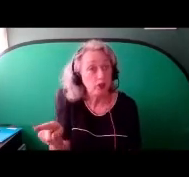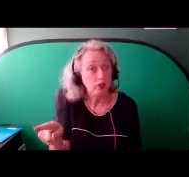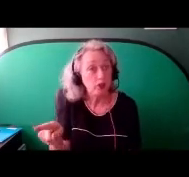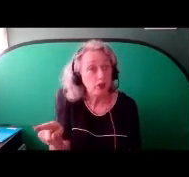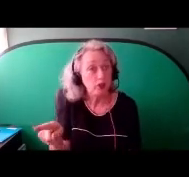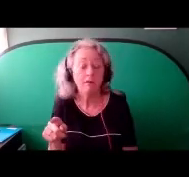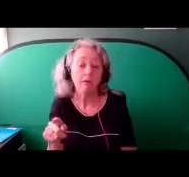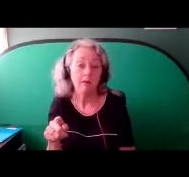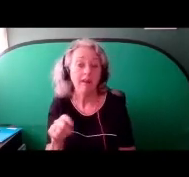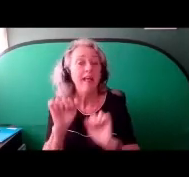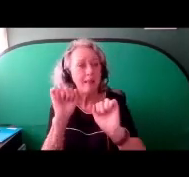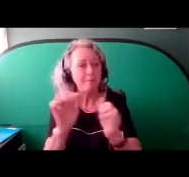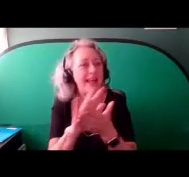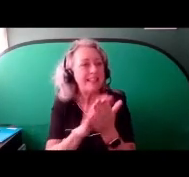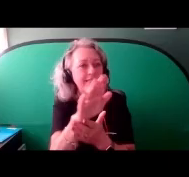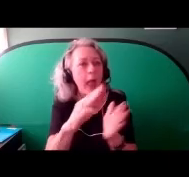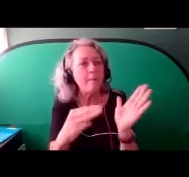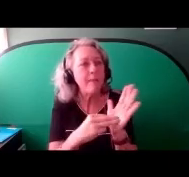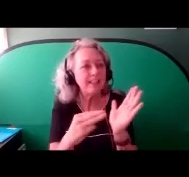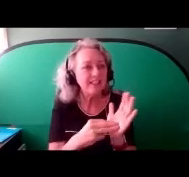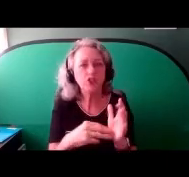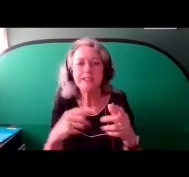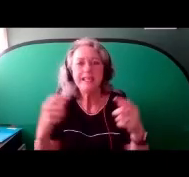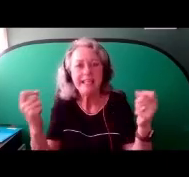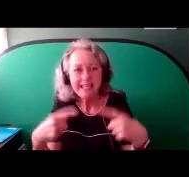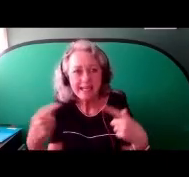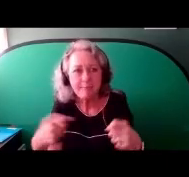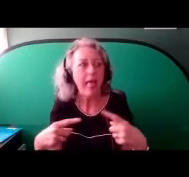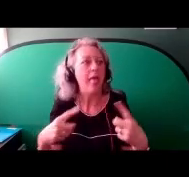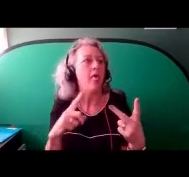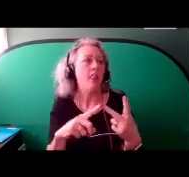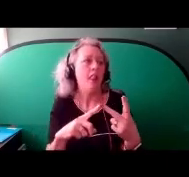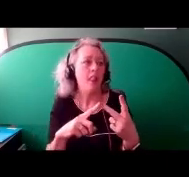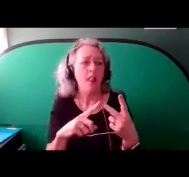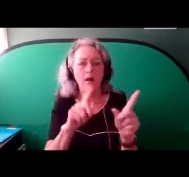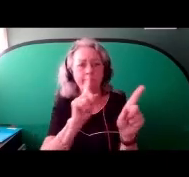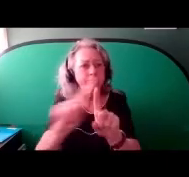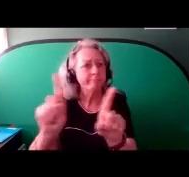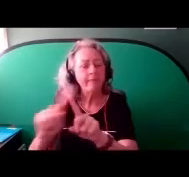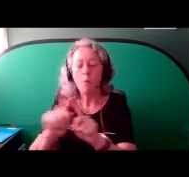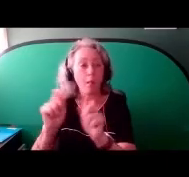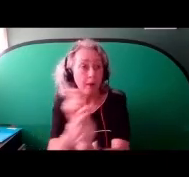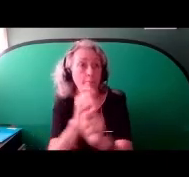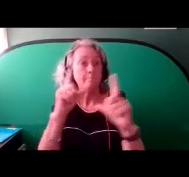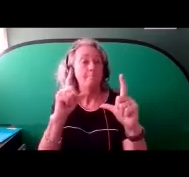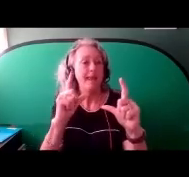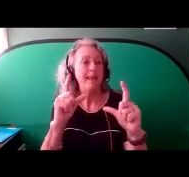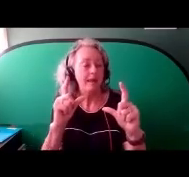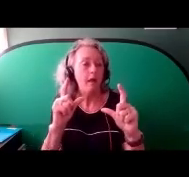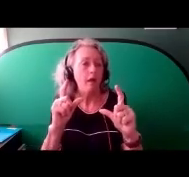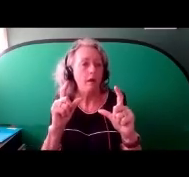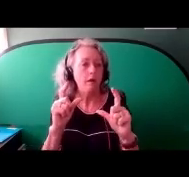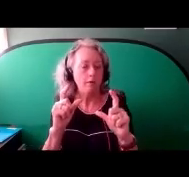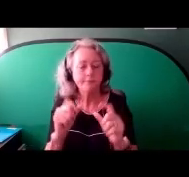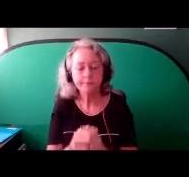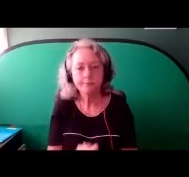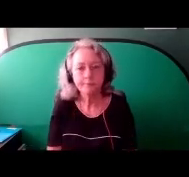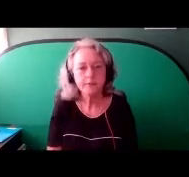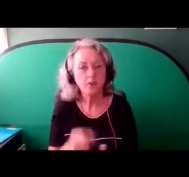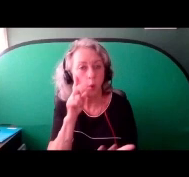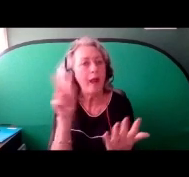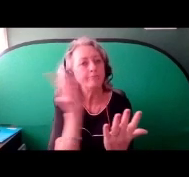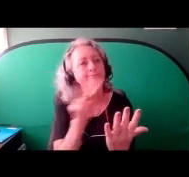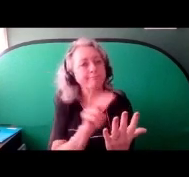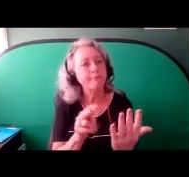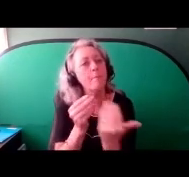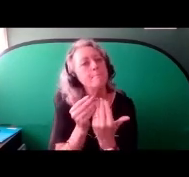all of their messages are going to be bigger, all of the emails that come through are going to be in larger text, everything that they're using to read is going to be